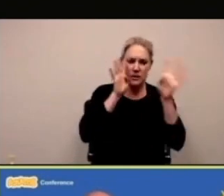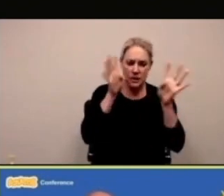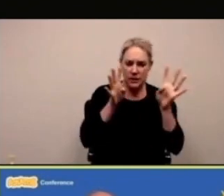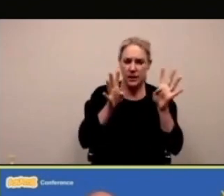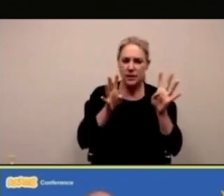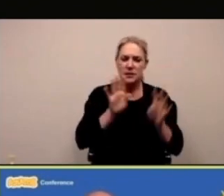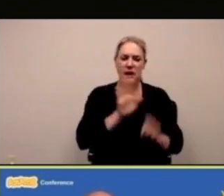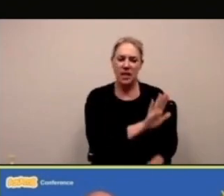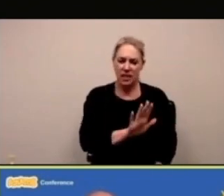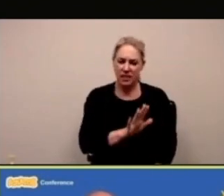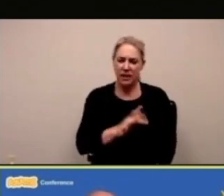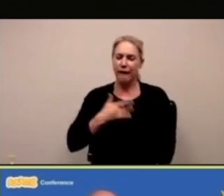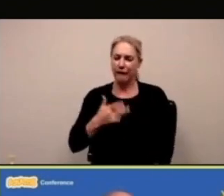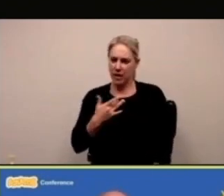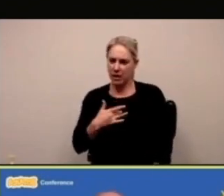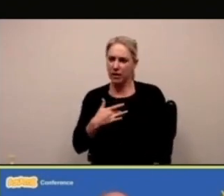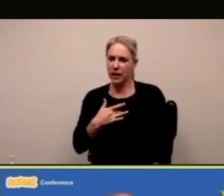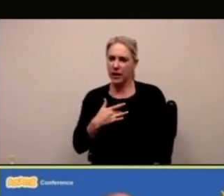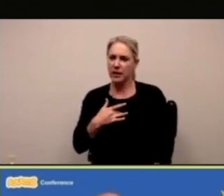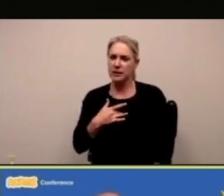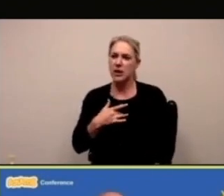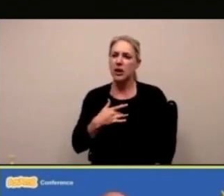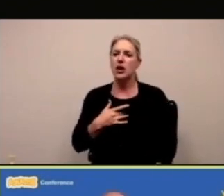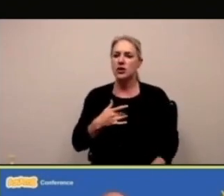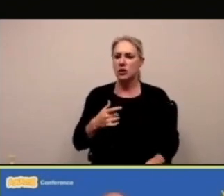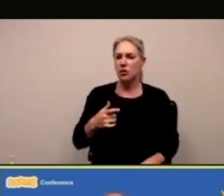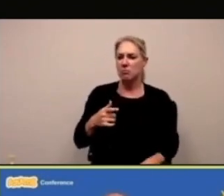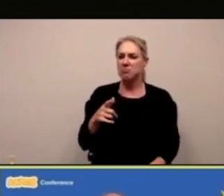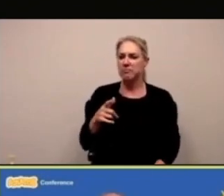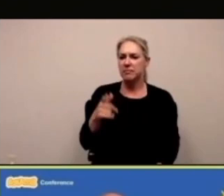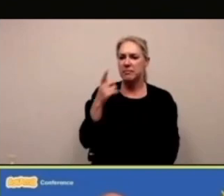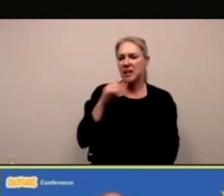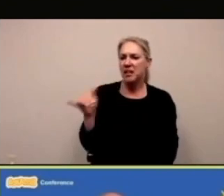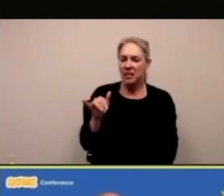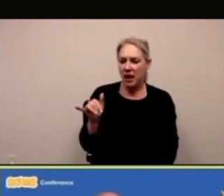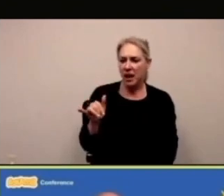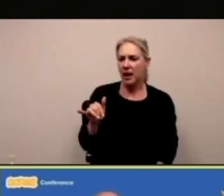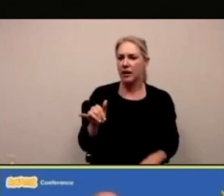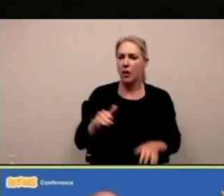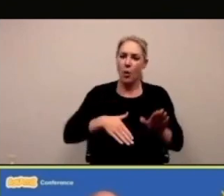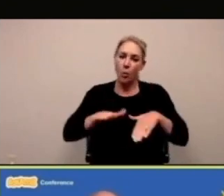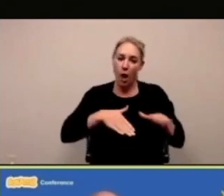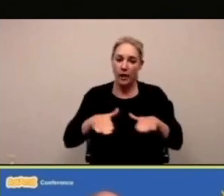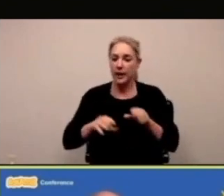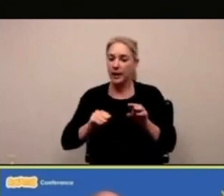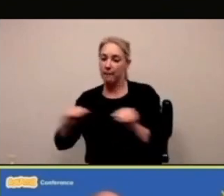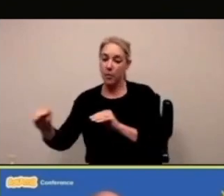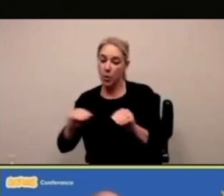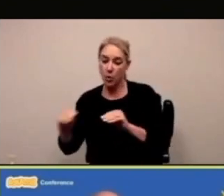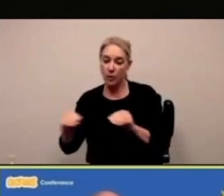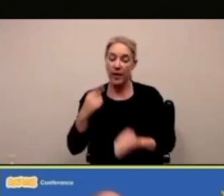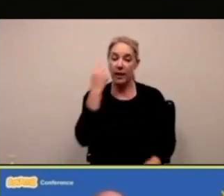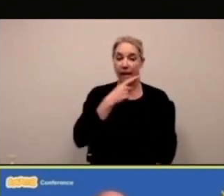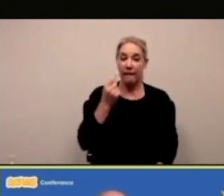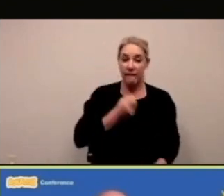out, similar to our conversation about like walking, like moving, or like our facial expressions, or even the items that we have